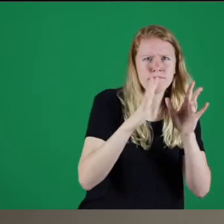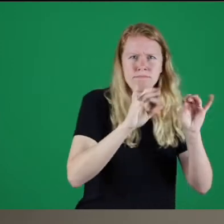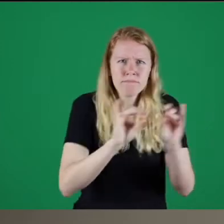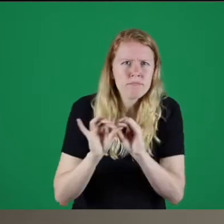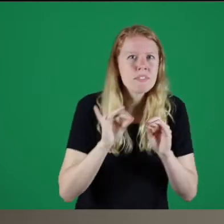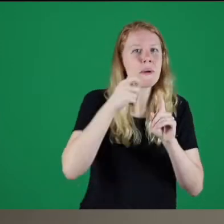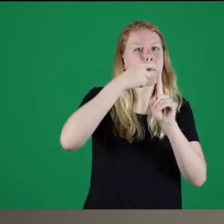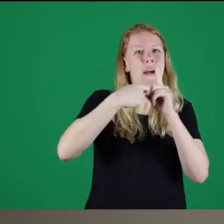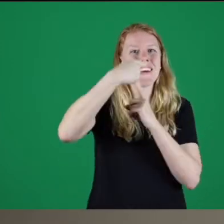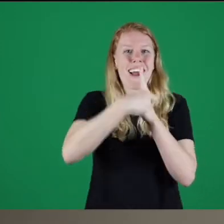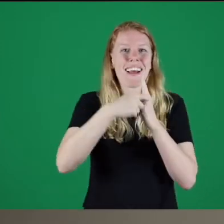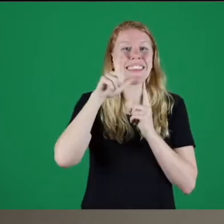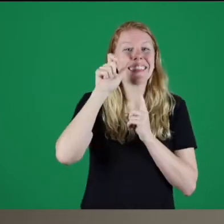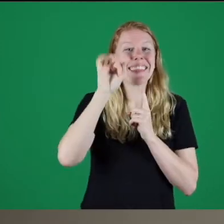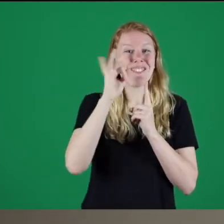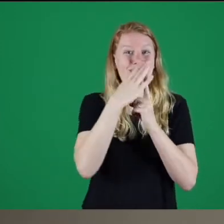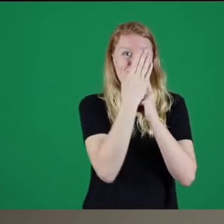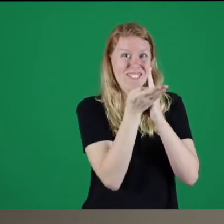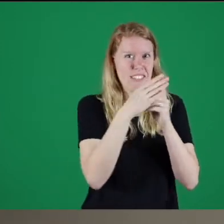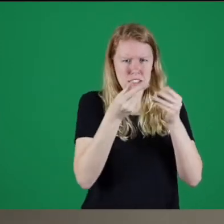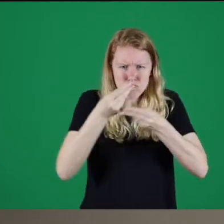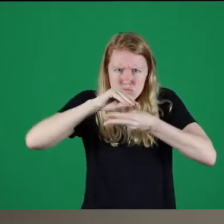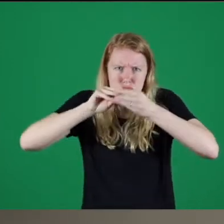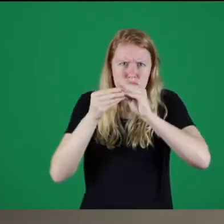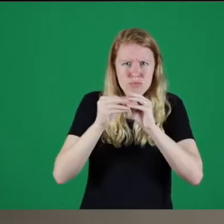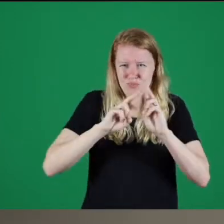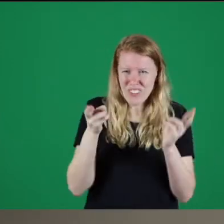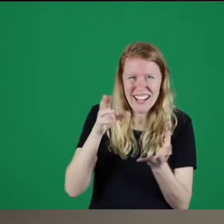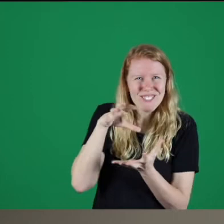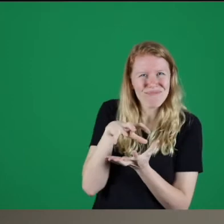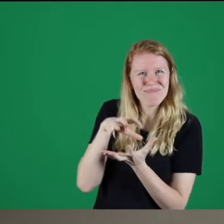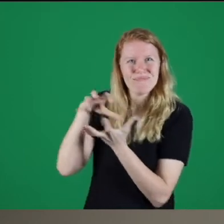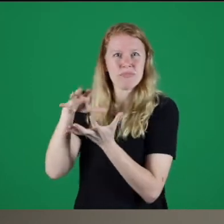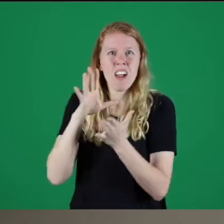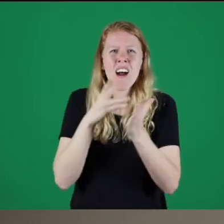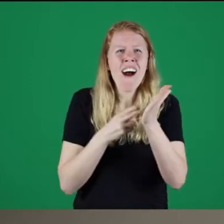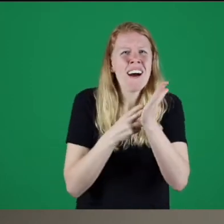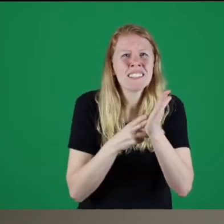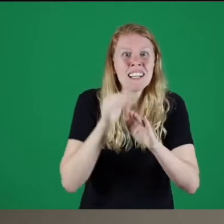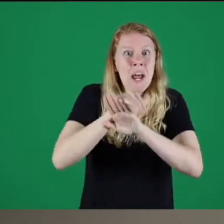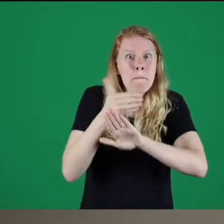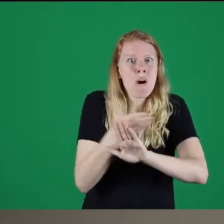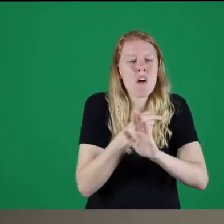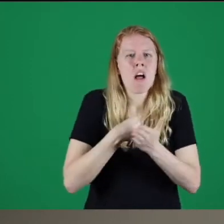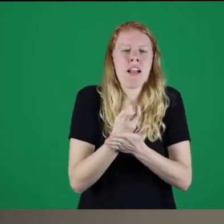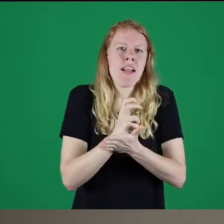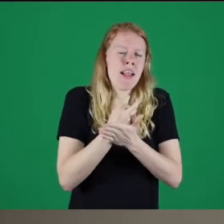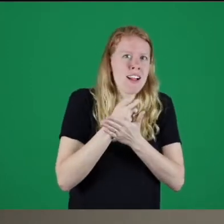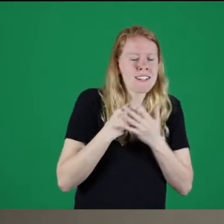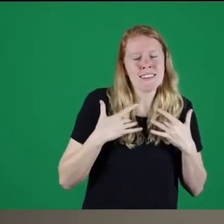and hopefully be honored by the stories he would share with me. And in fact, being honest with you, I couldn't sleep too well that